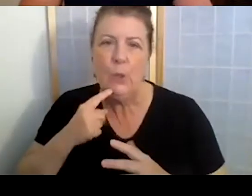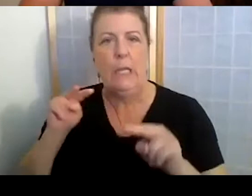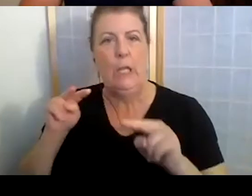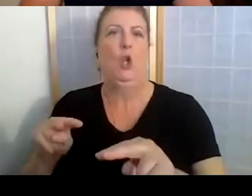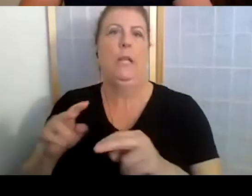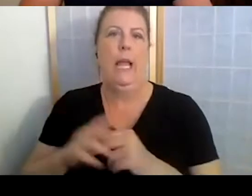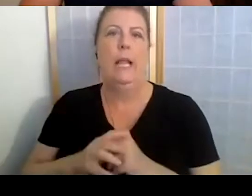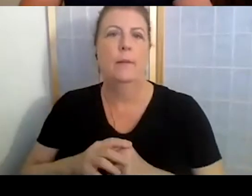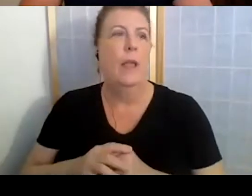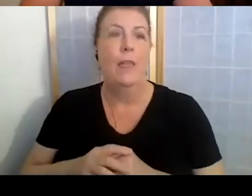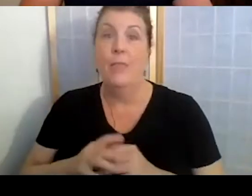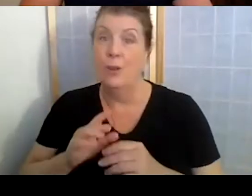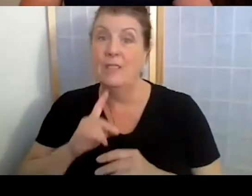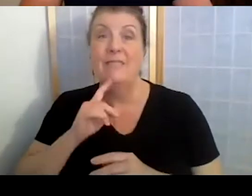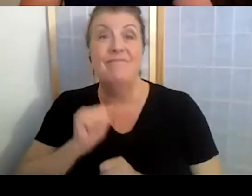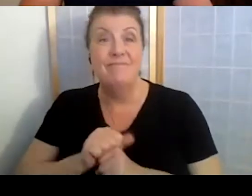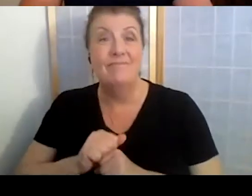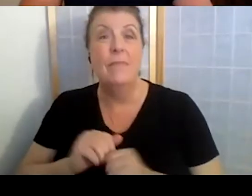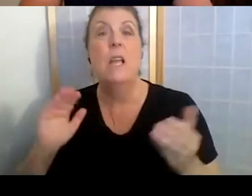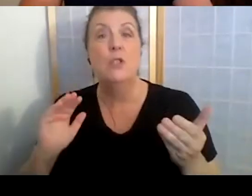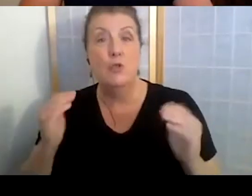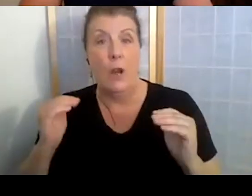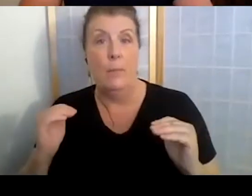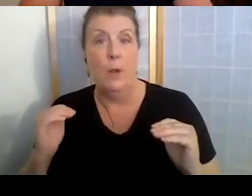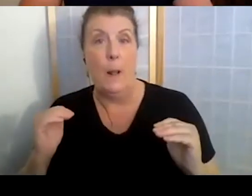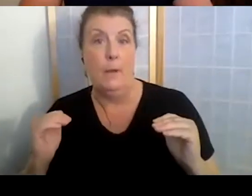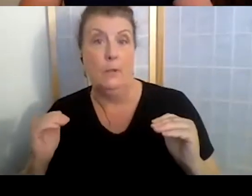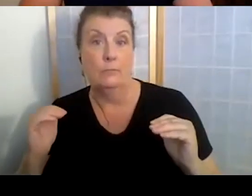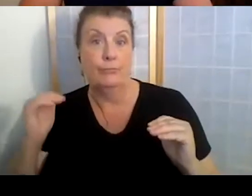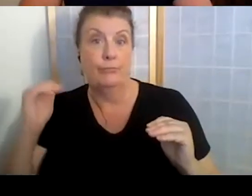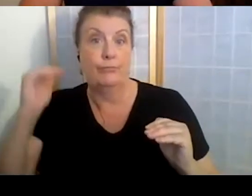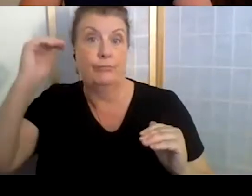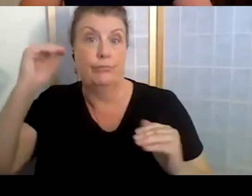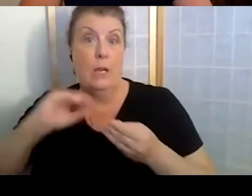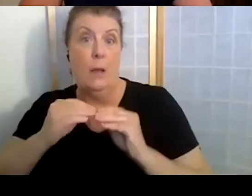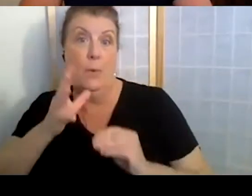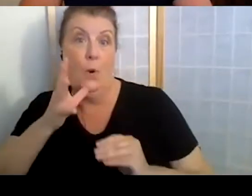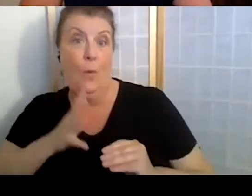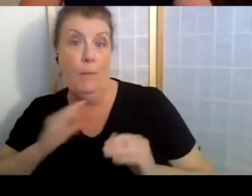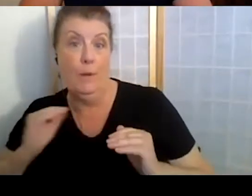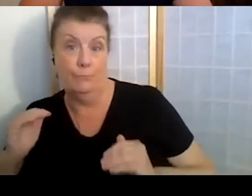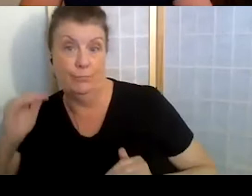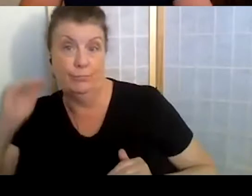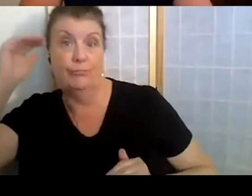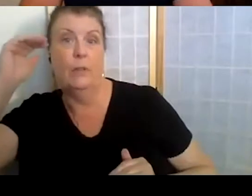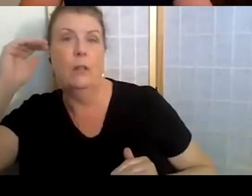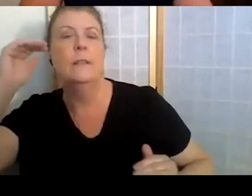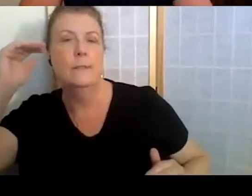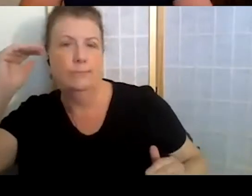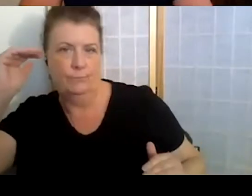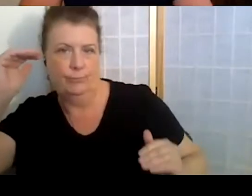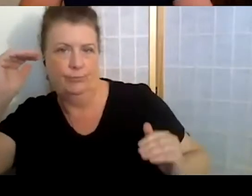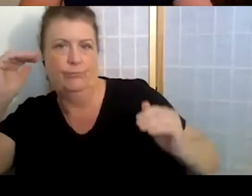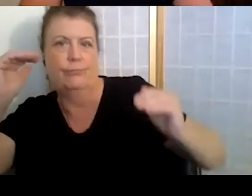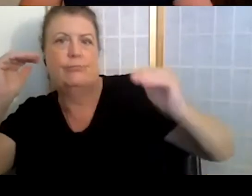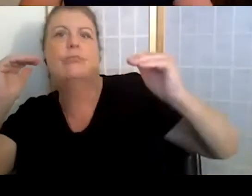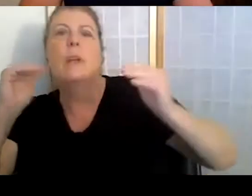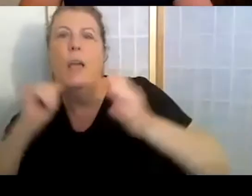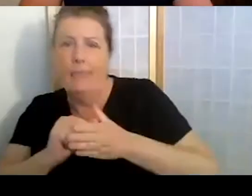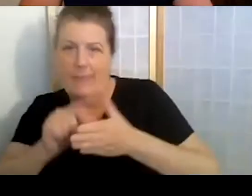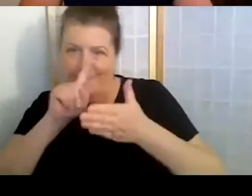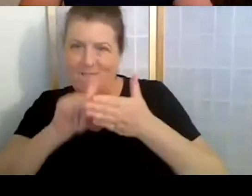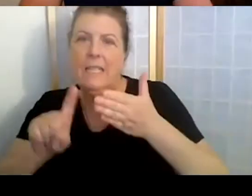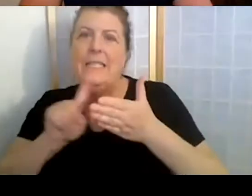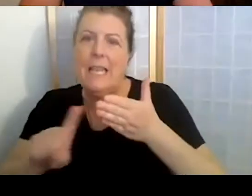up correlation across the board. So that felt worth honoring, you know, and acknowledging. And there's